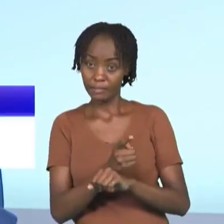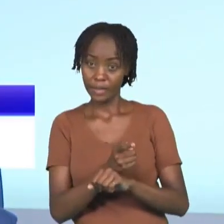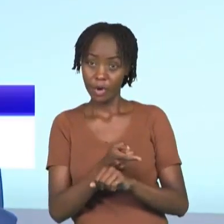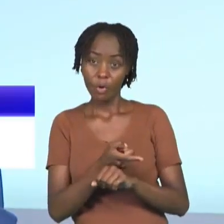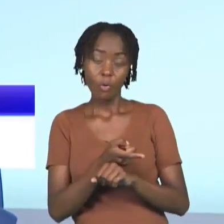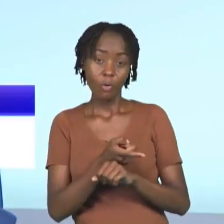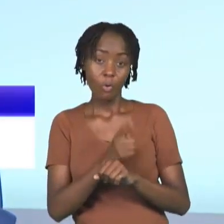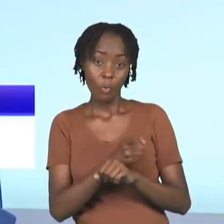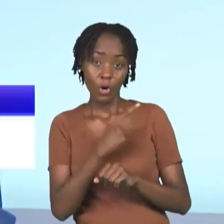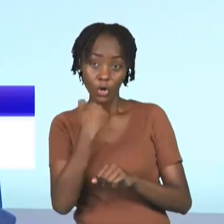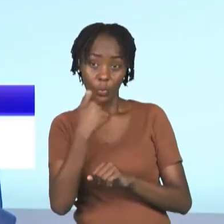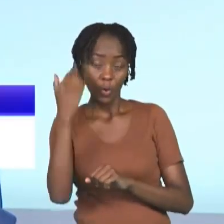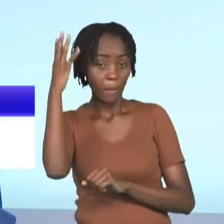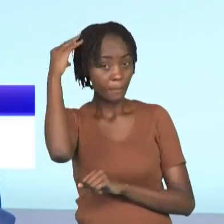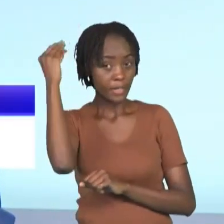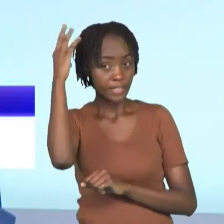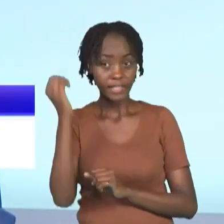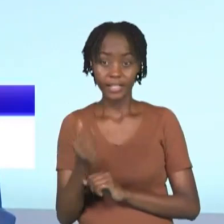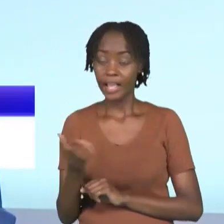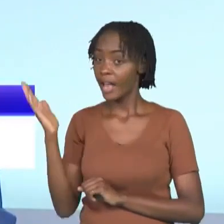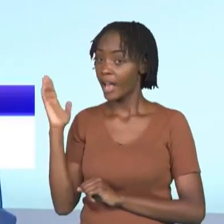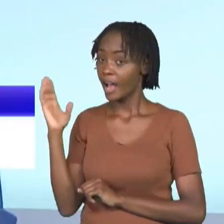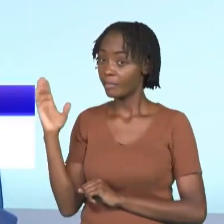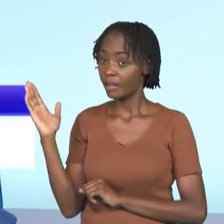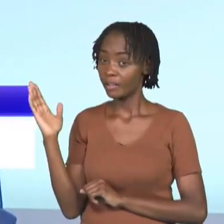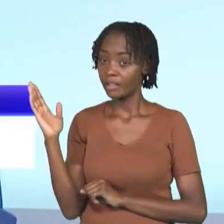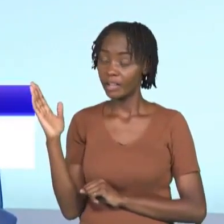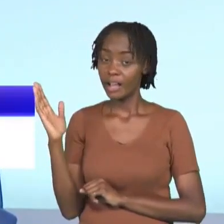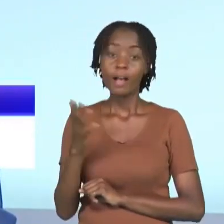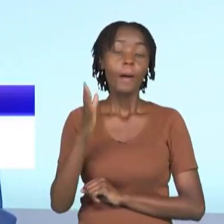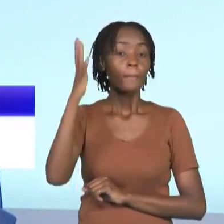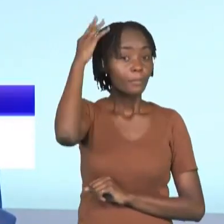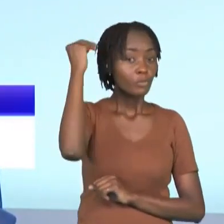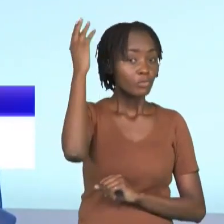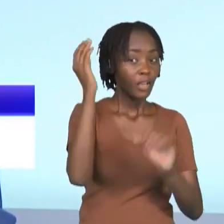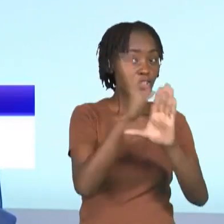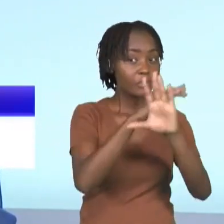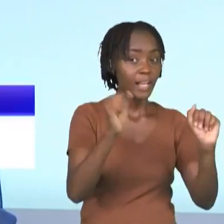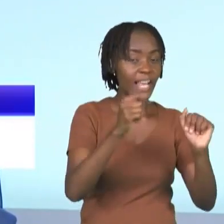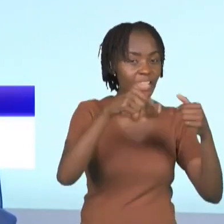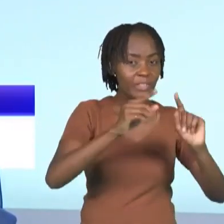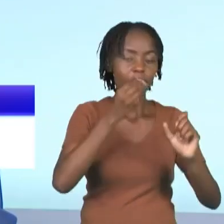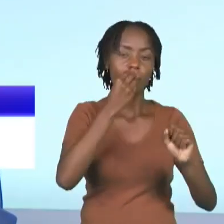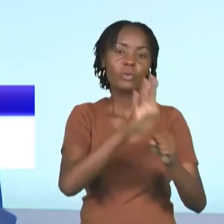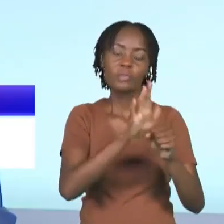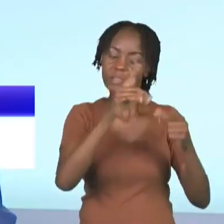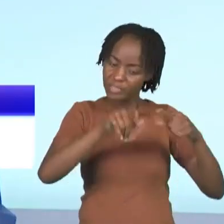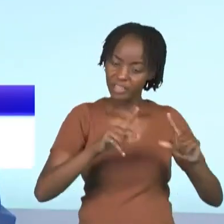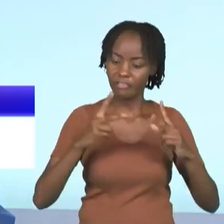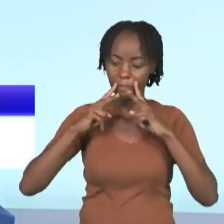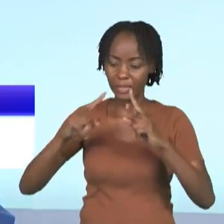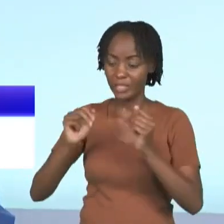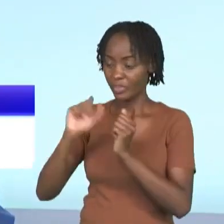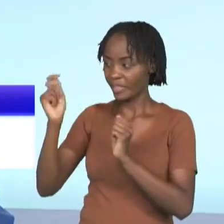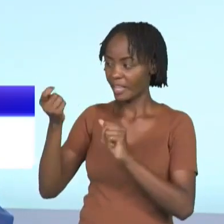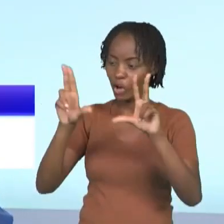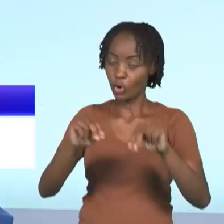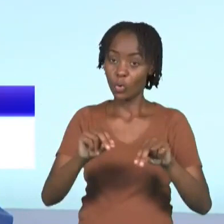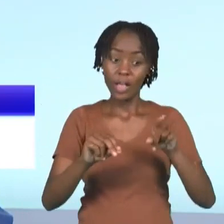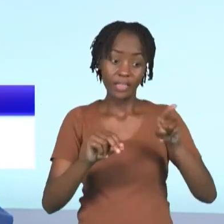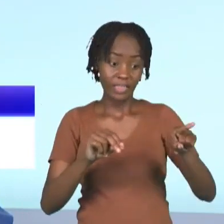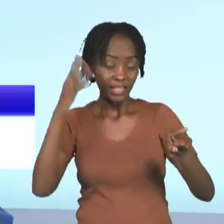Farmajo has almost vowed in his heart that he will never have peace with Kenya. This is a president who is